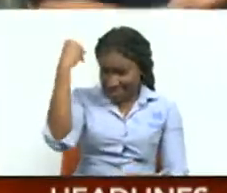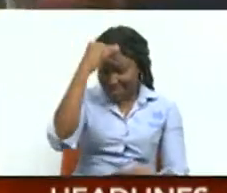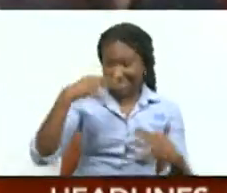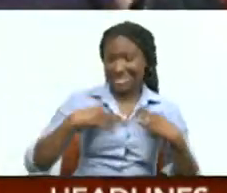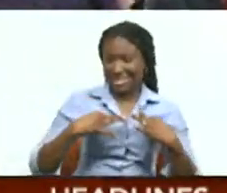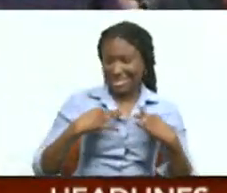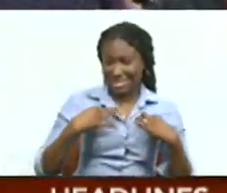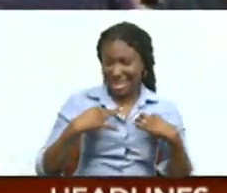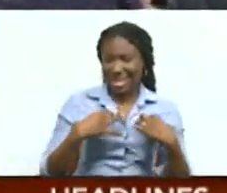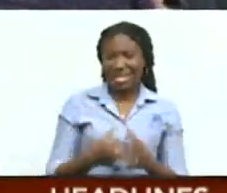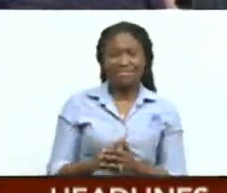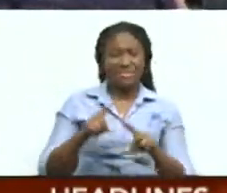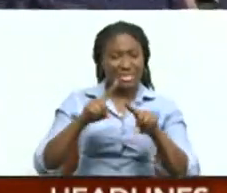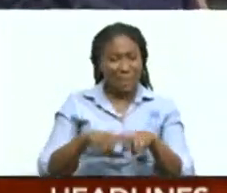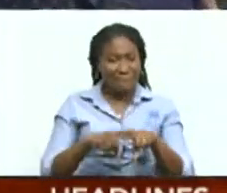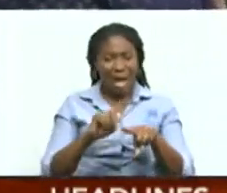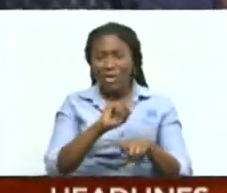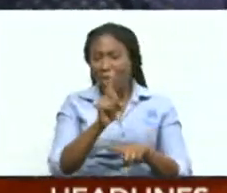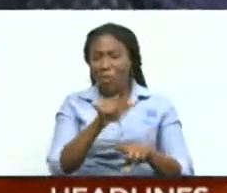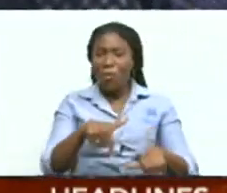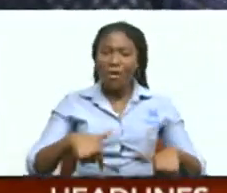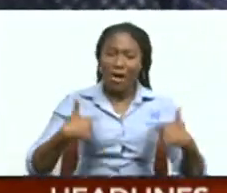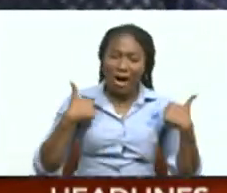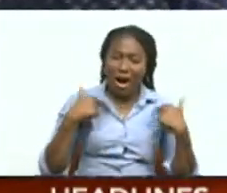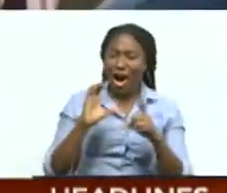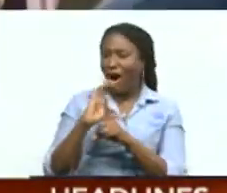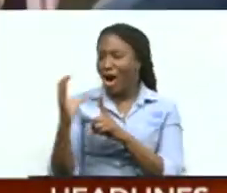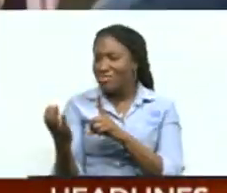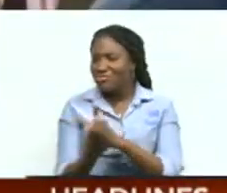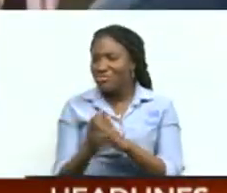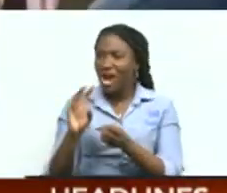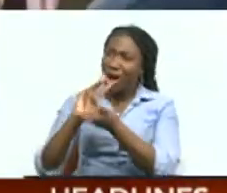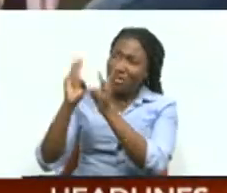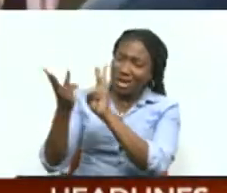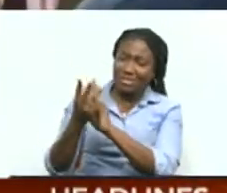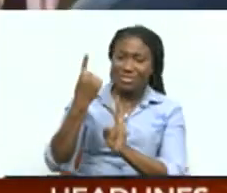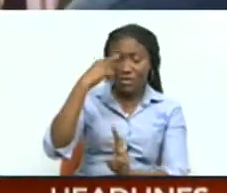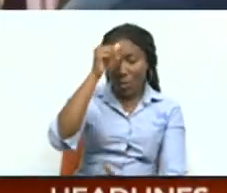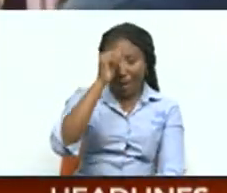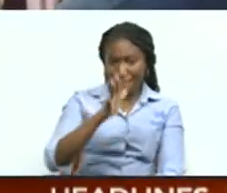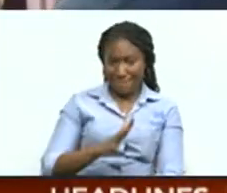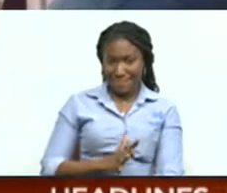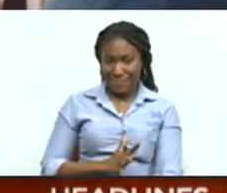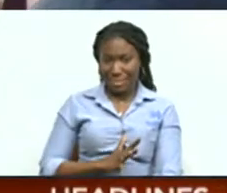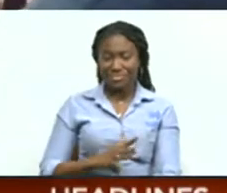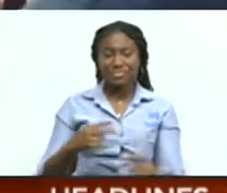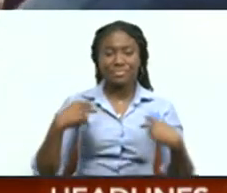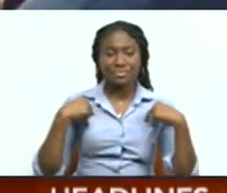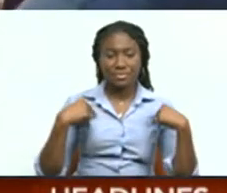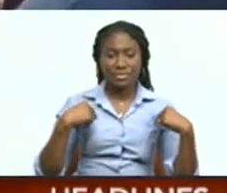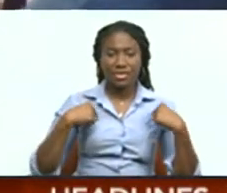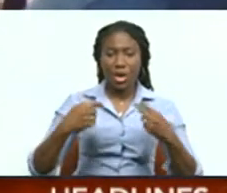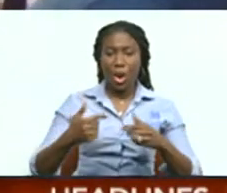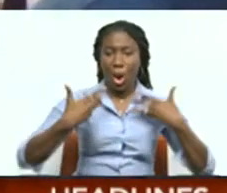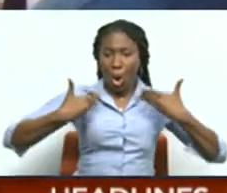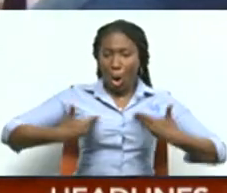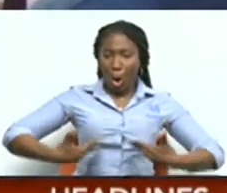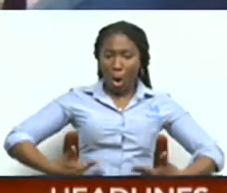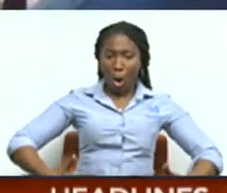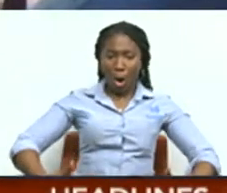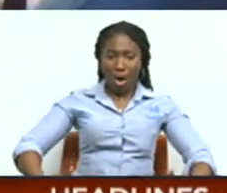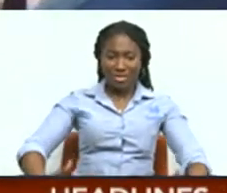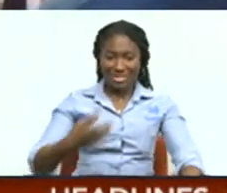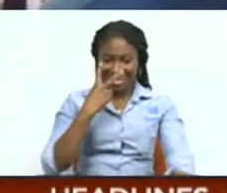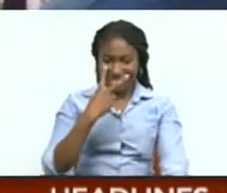and fabric depend on the region you live in and the culture you follow. For the men, they have the thobes, which is the long gongs. You might have seen the